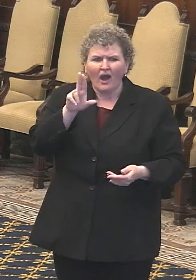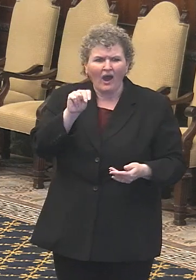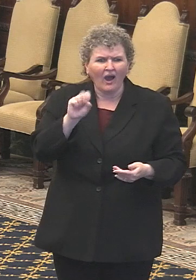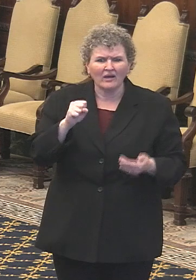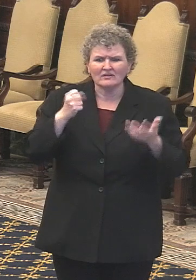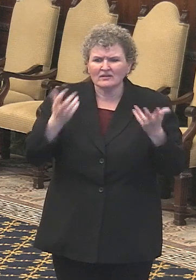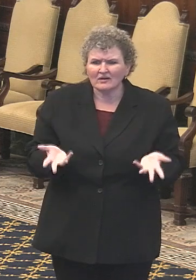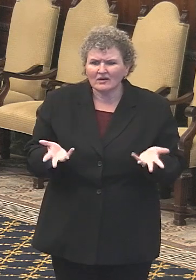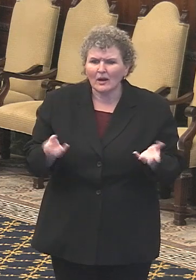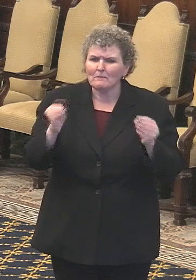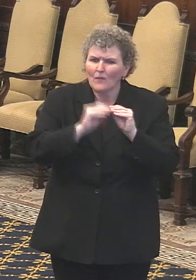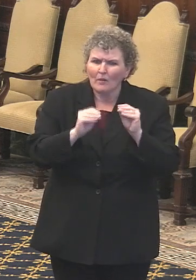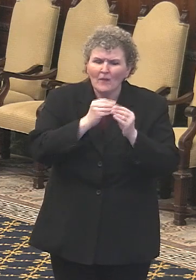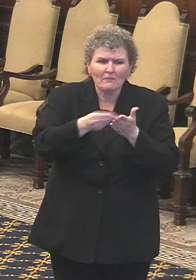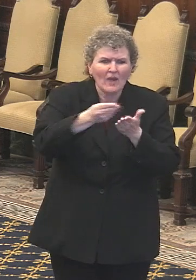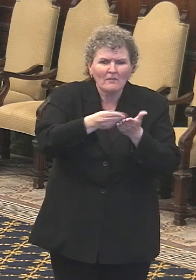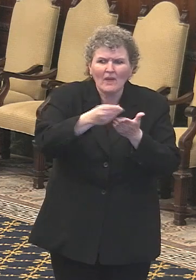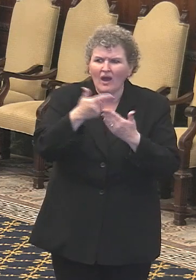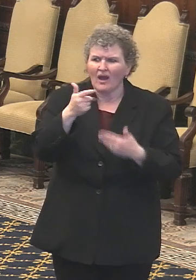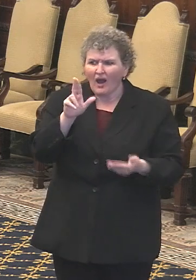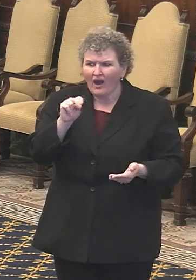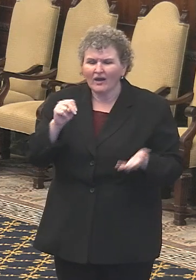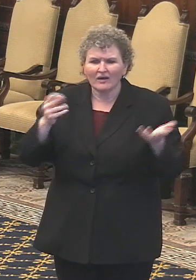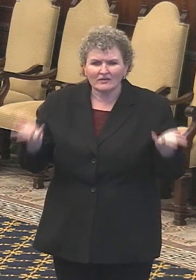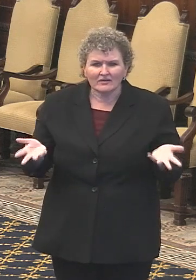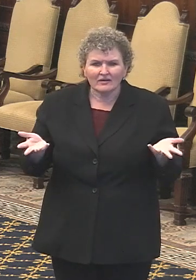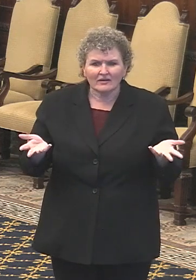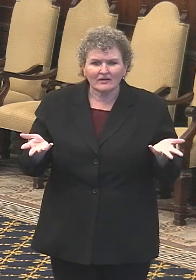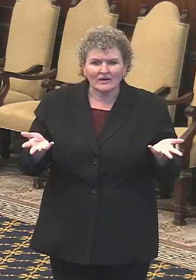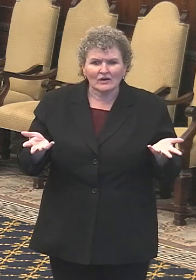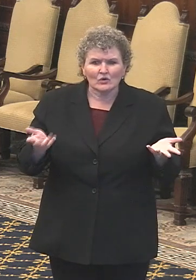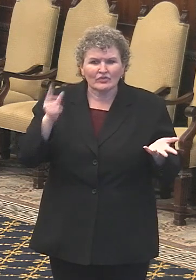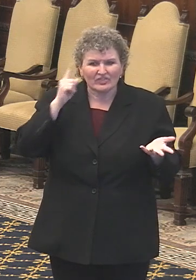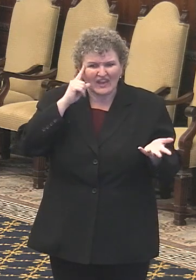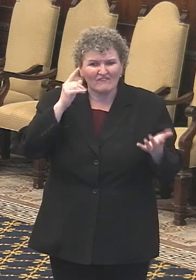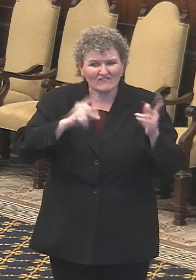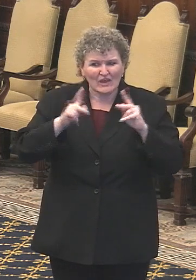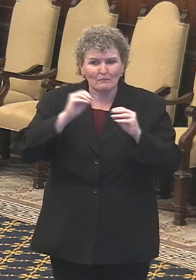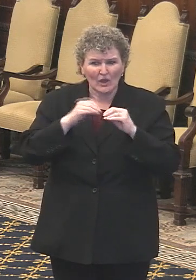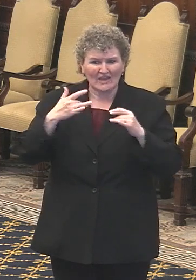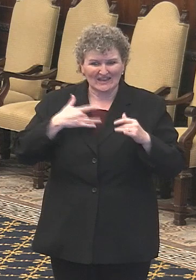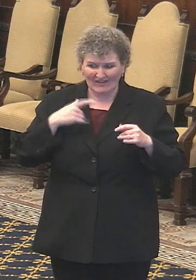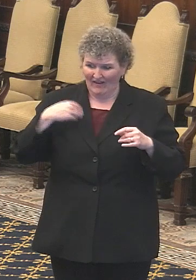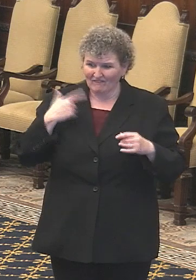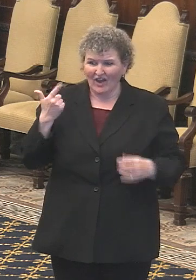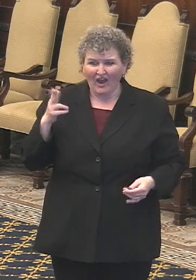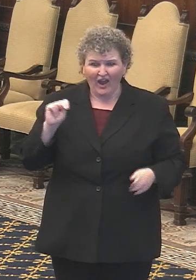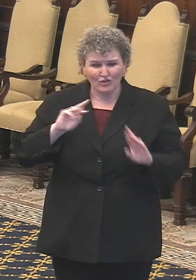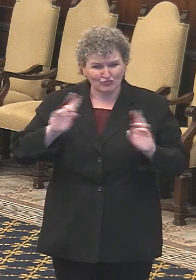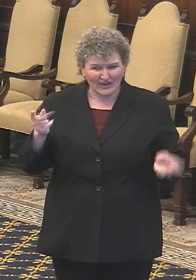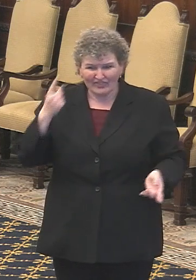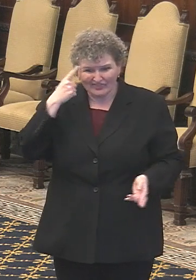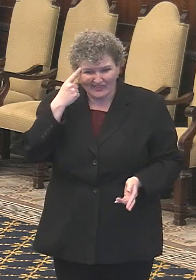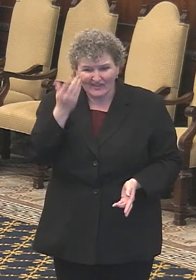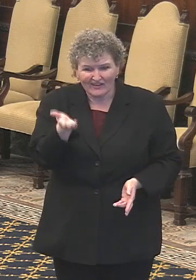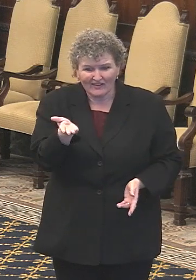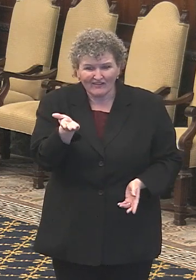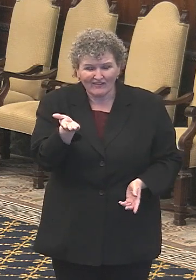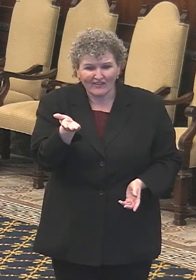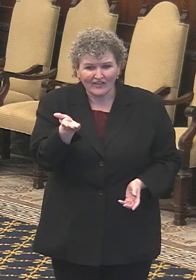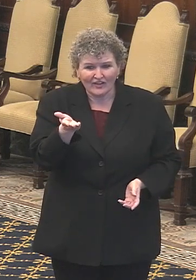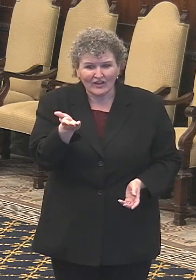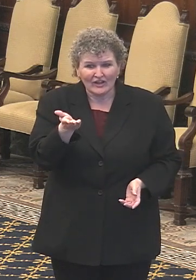folks believe they need to be able to carry and carry legally? And secondly, is it some symbol of